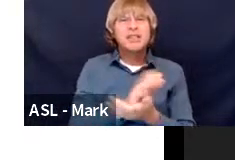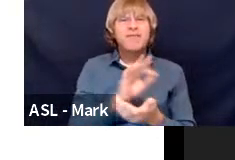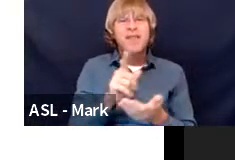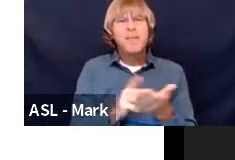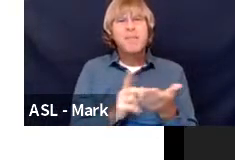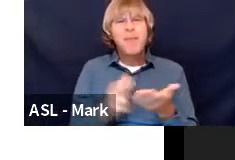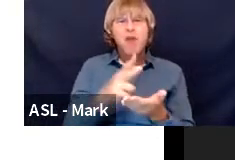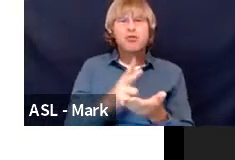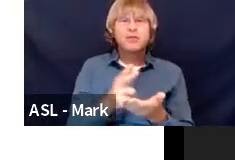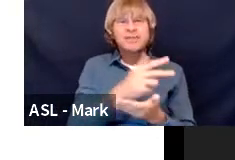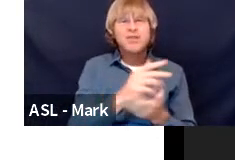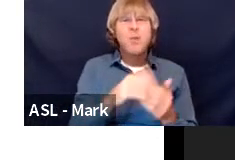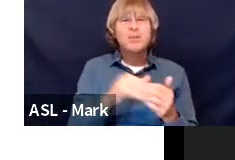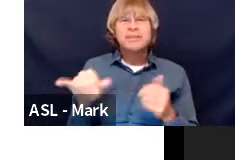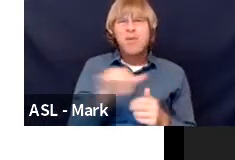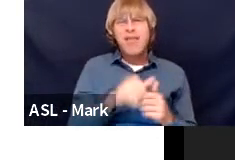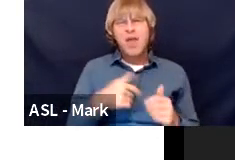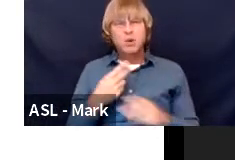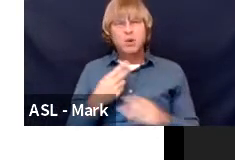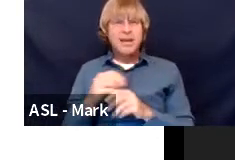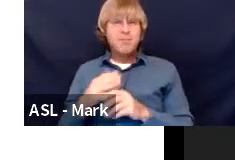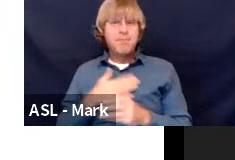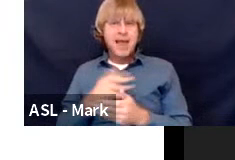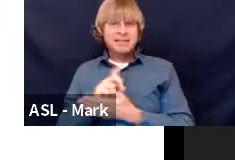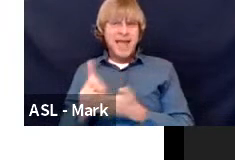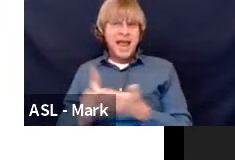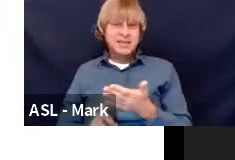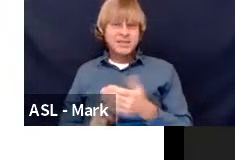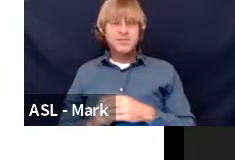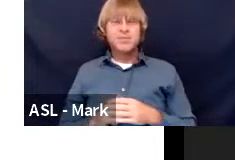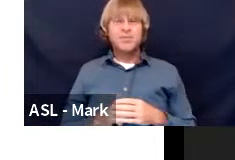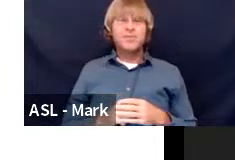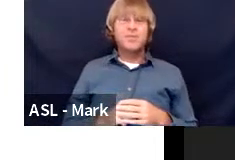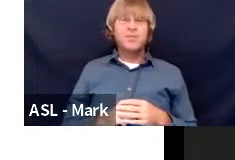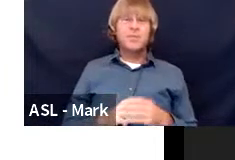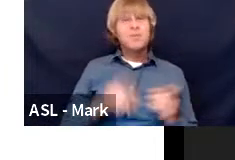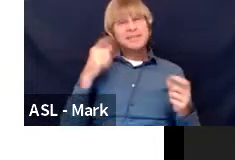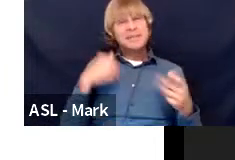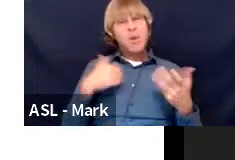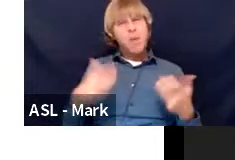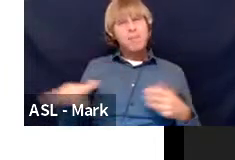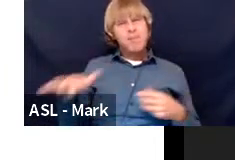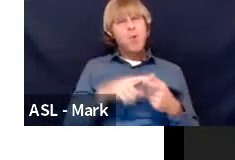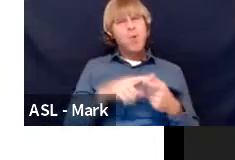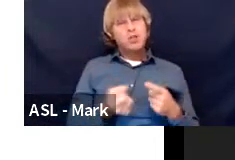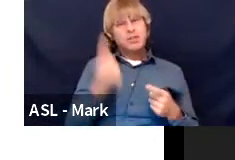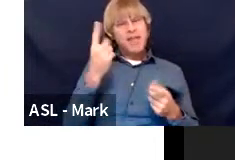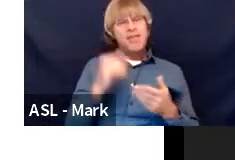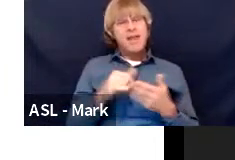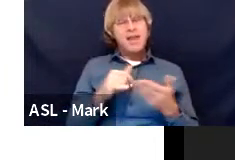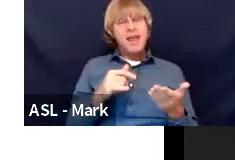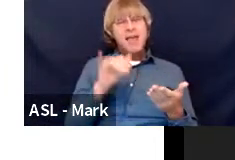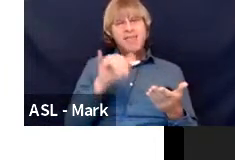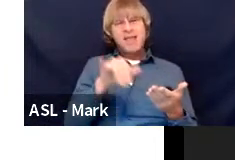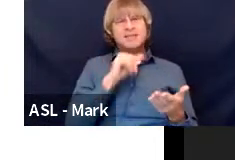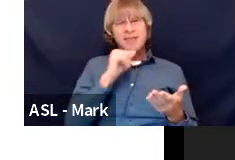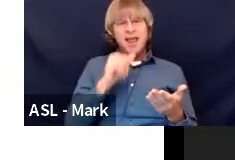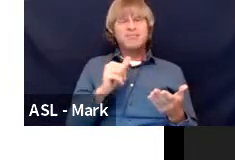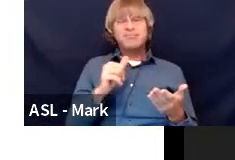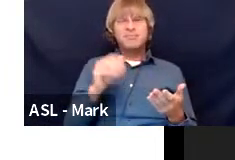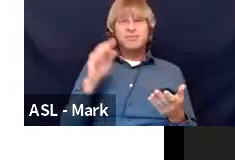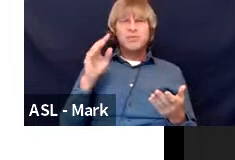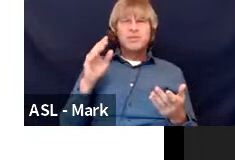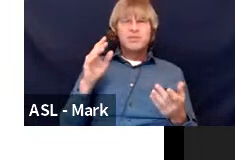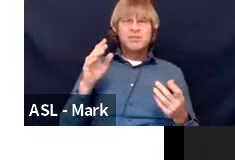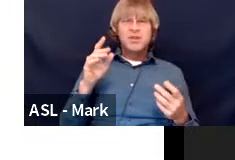patterns, very similar to the ones that I use in my designs. Because I want people to understand that this is not rocket science, and I